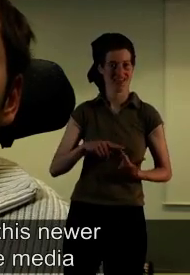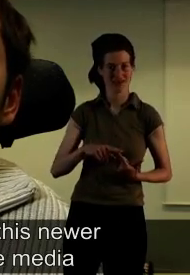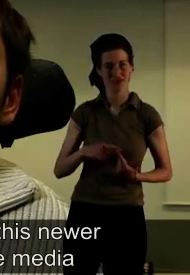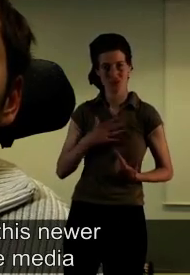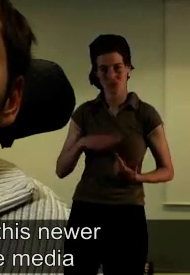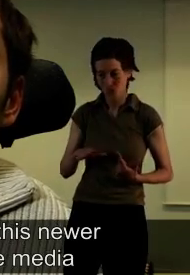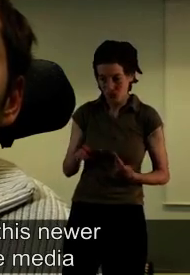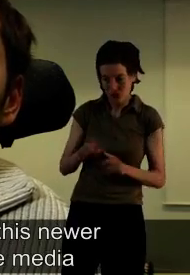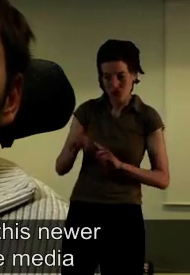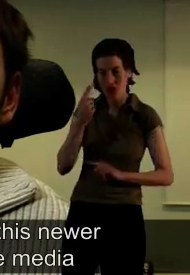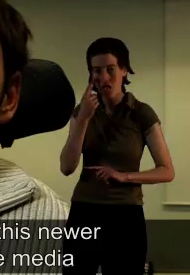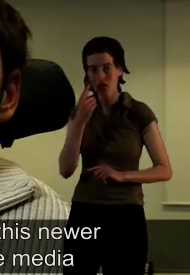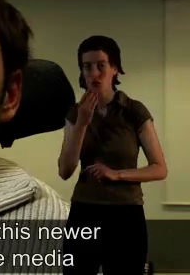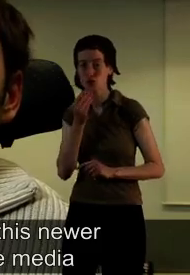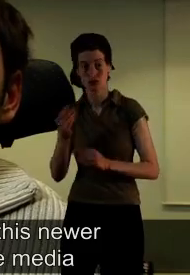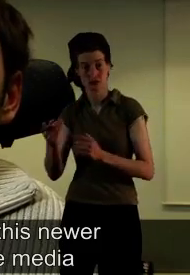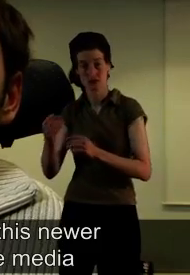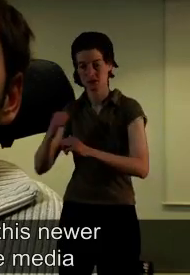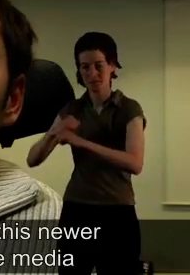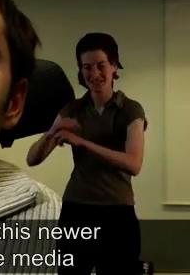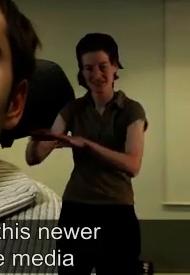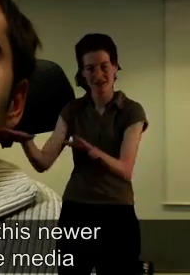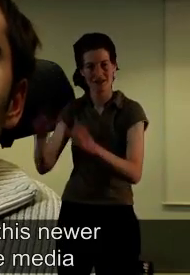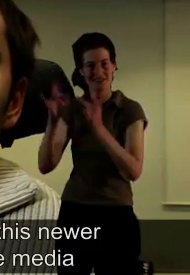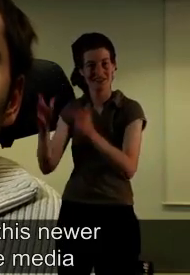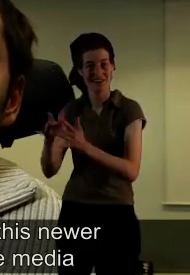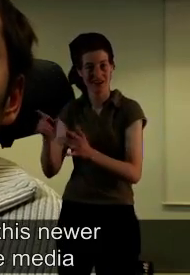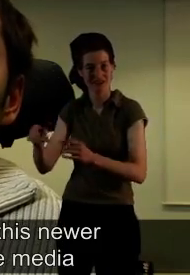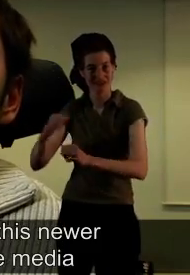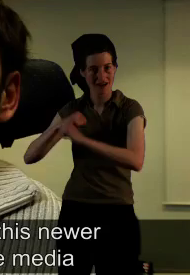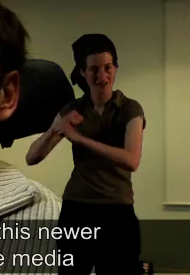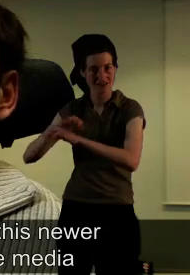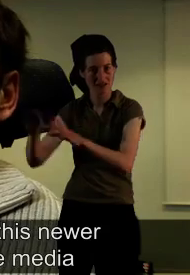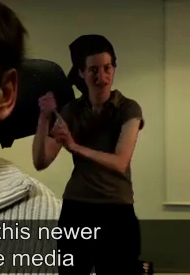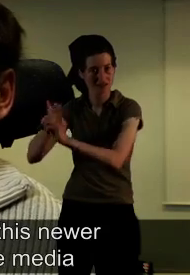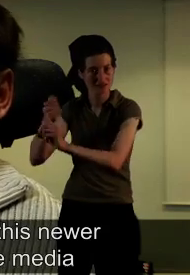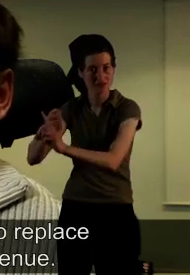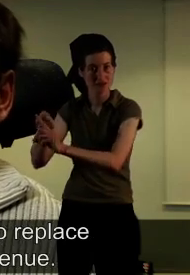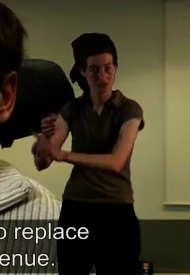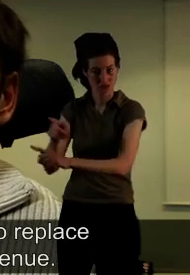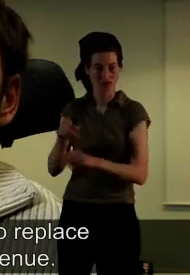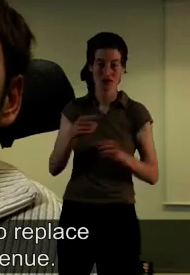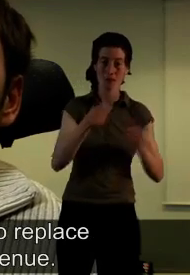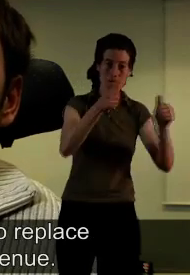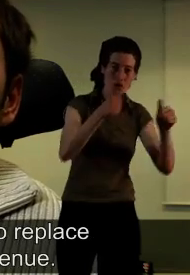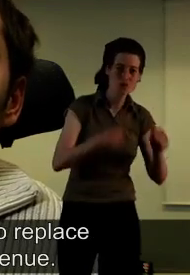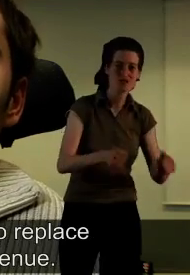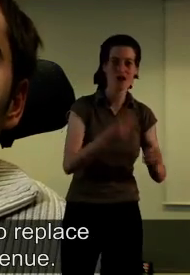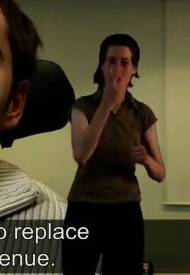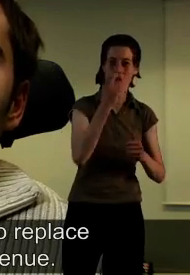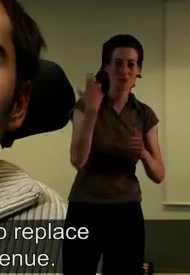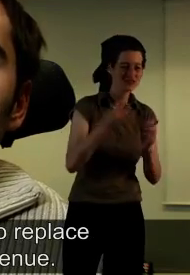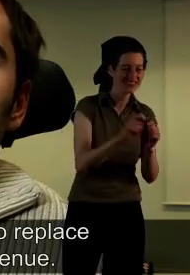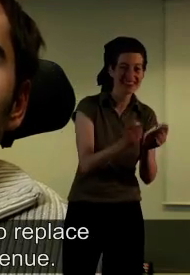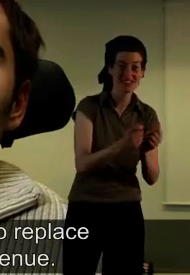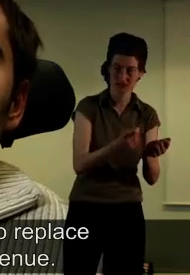exists. I think it's just about embracing this newer media to also complement the media that you're also using. It's not